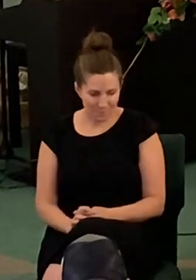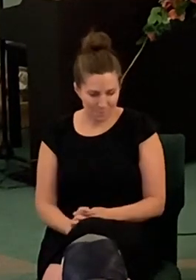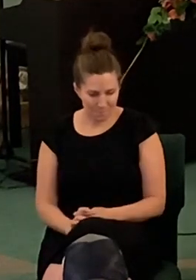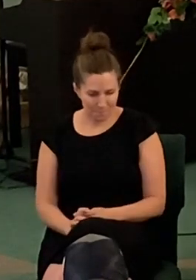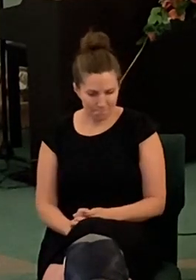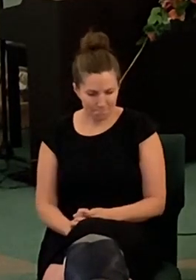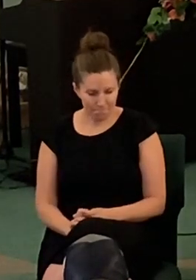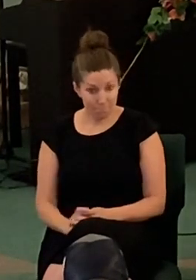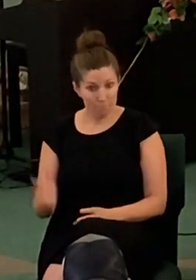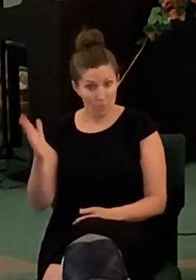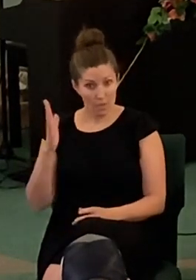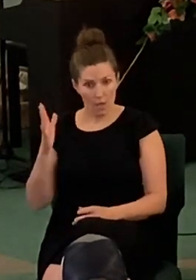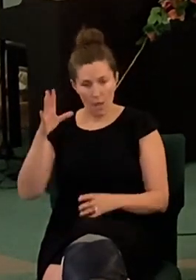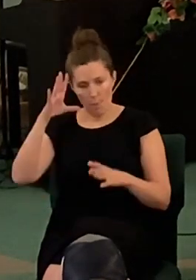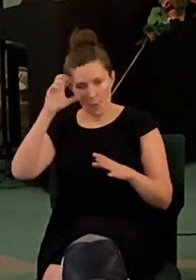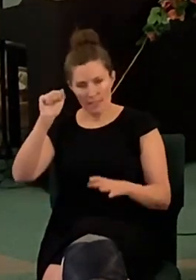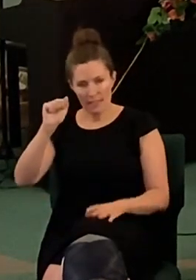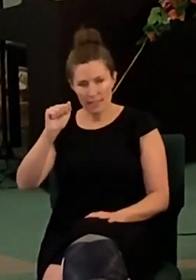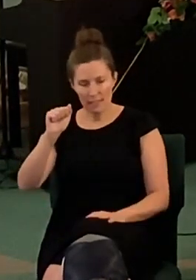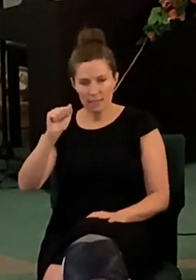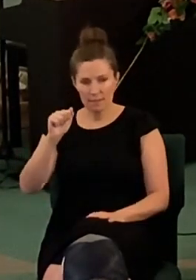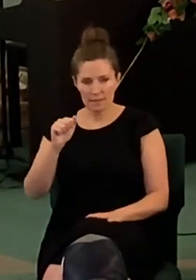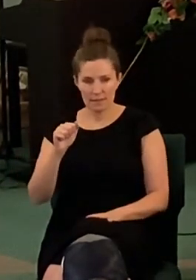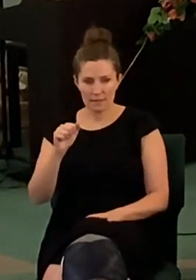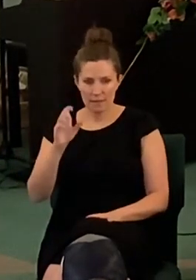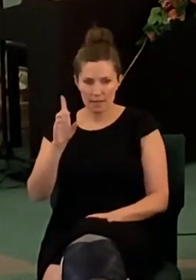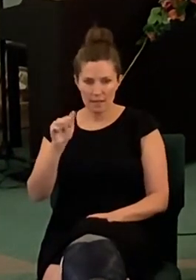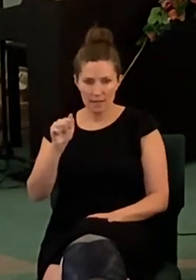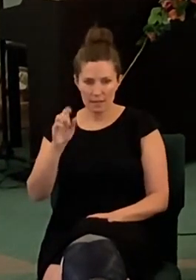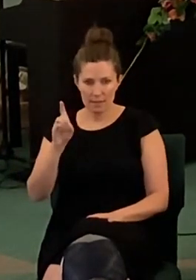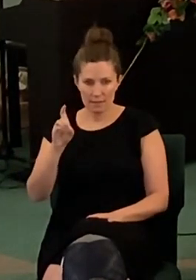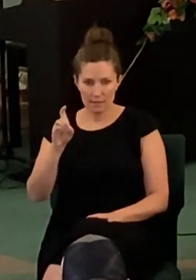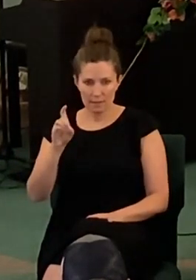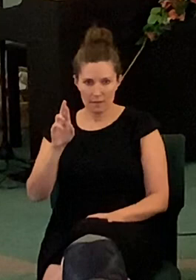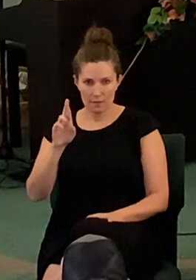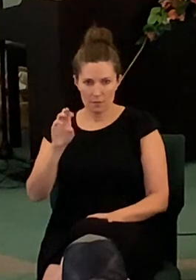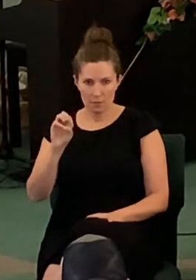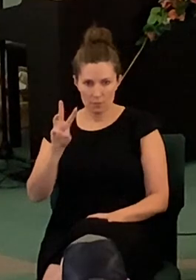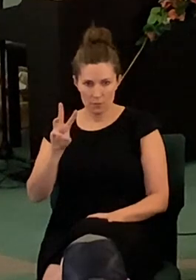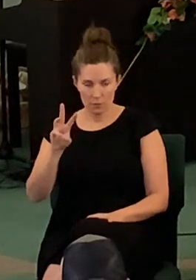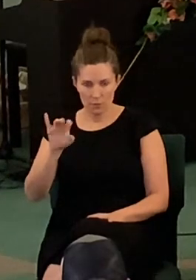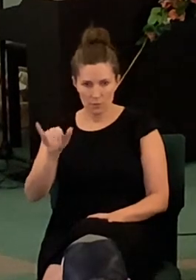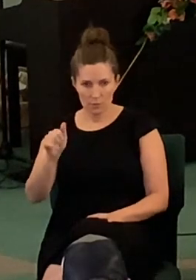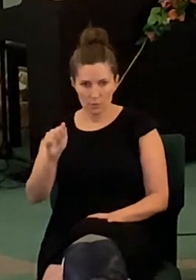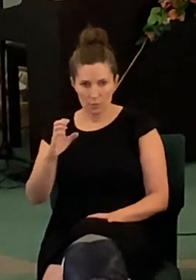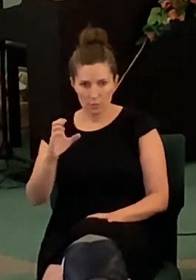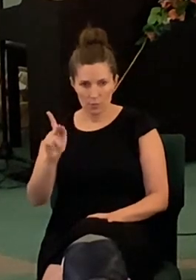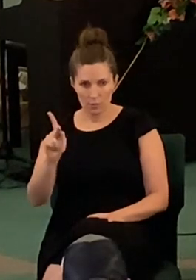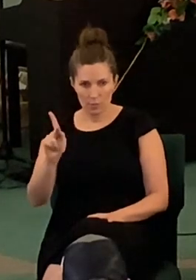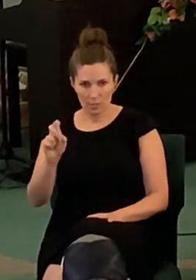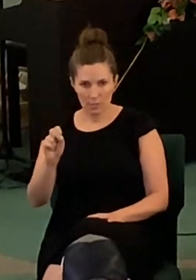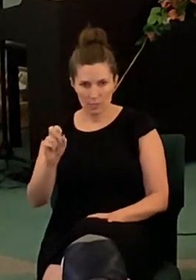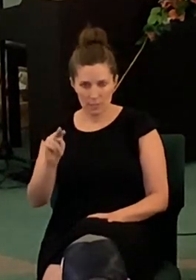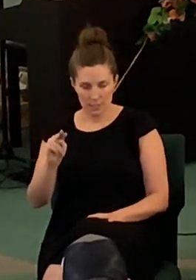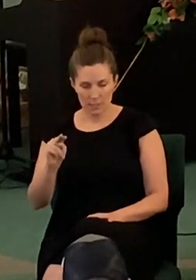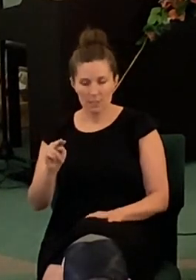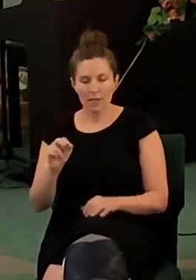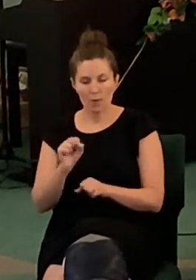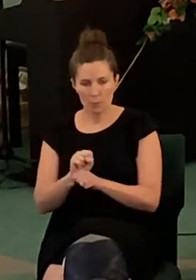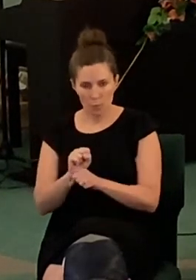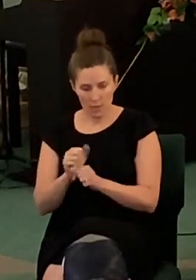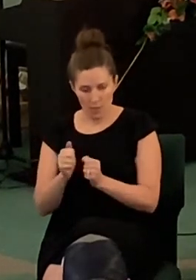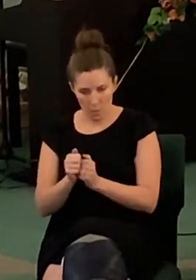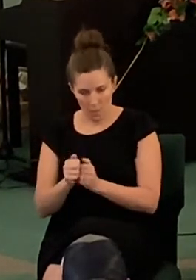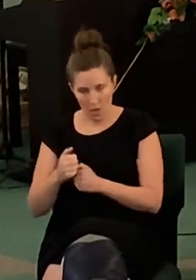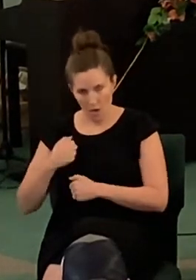of the Tennessee militia in a war in 1812, and he was working with these men that were camped in this area for a period of time, and the men were